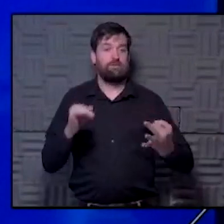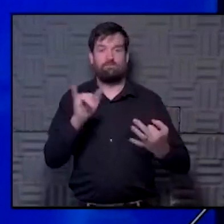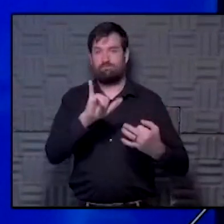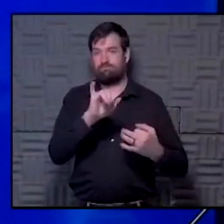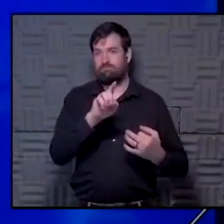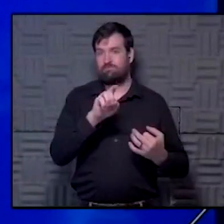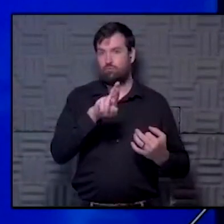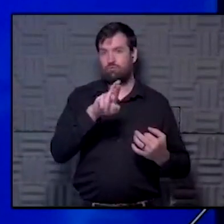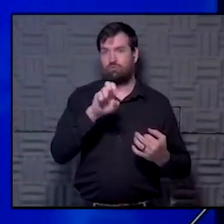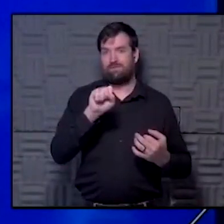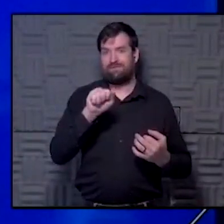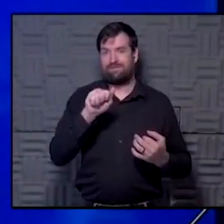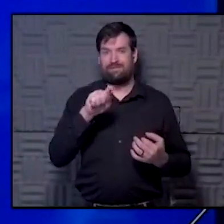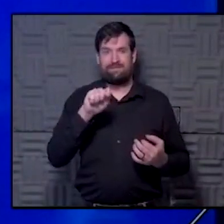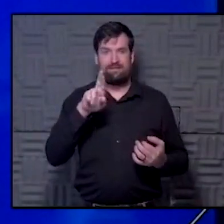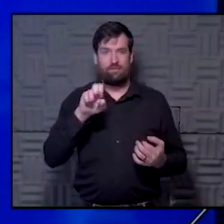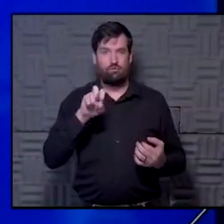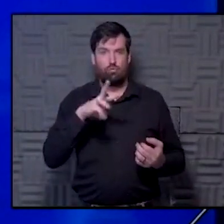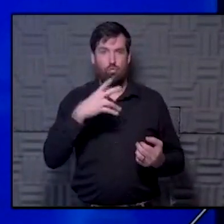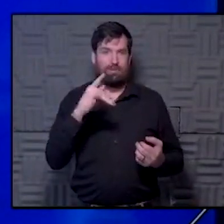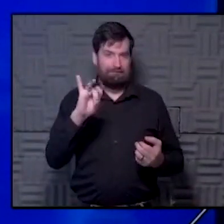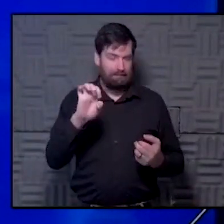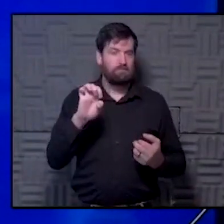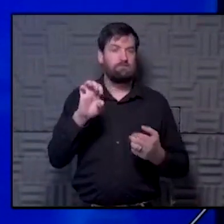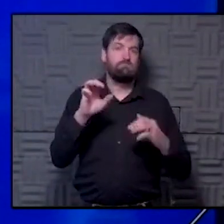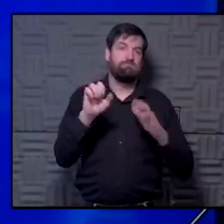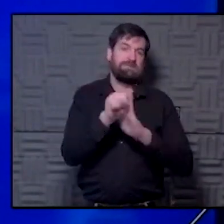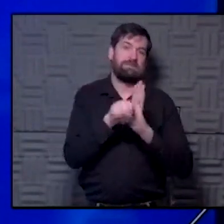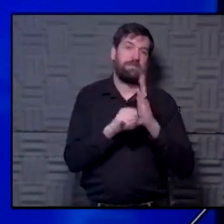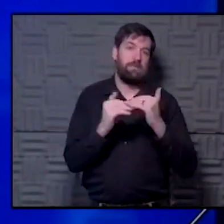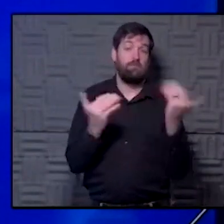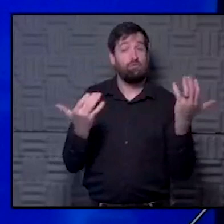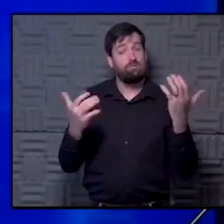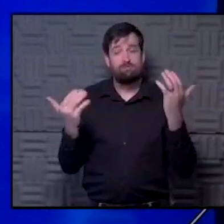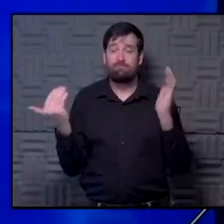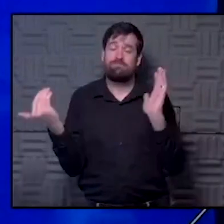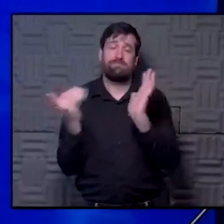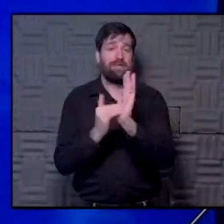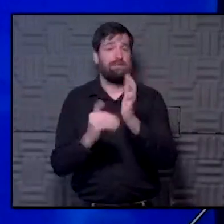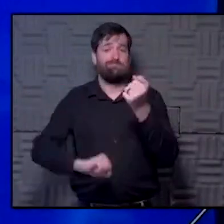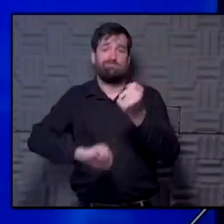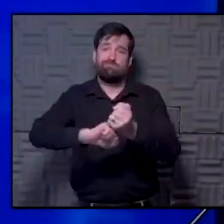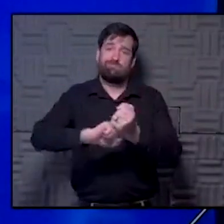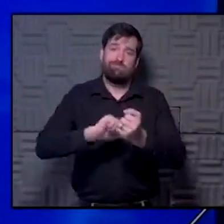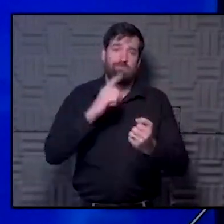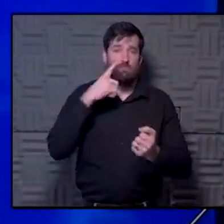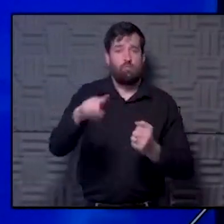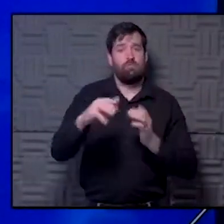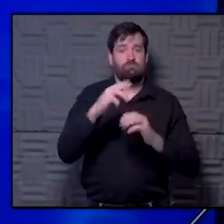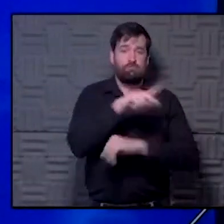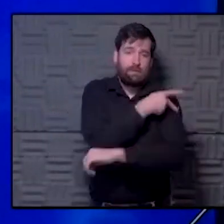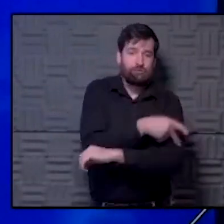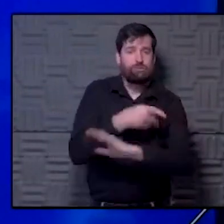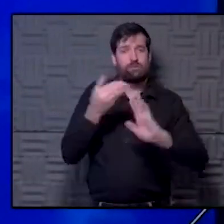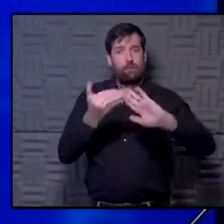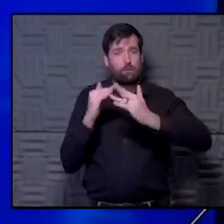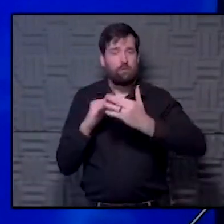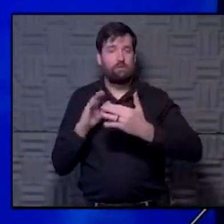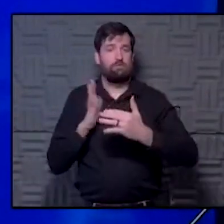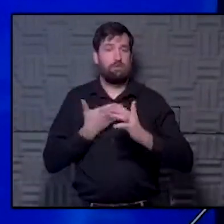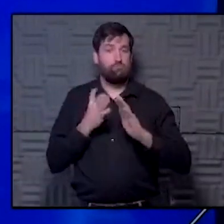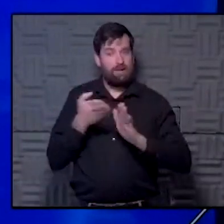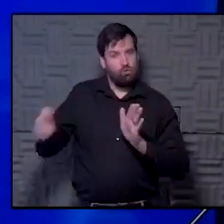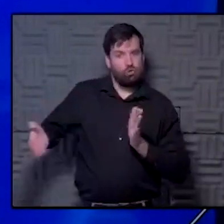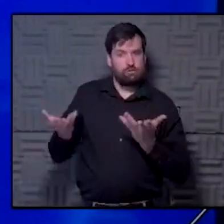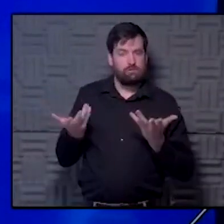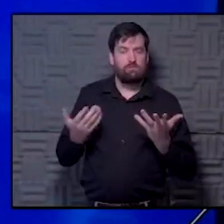said, is really made at the state level. And so we continue to advocate for our communities and for our patient populations and for our neighbors,